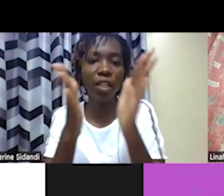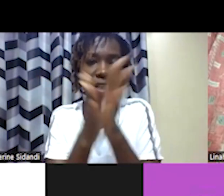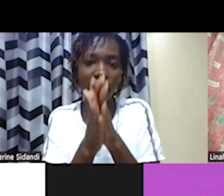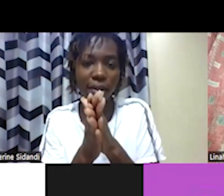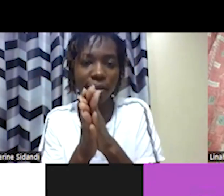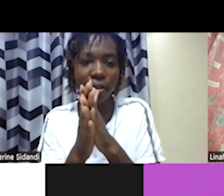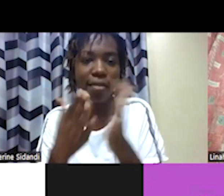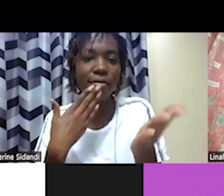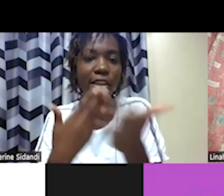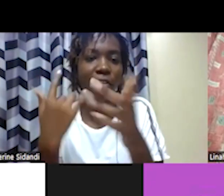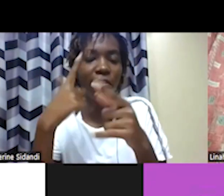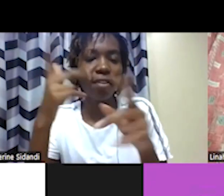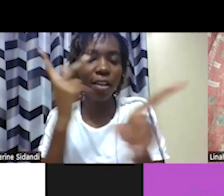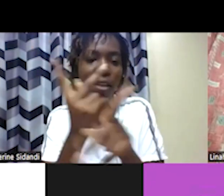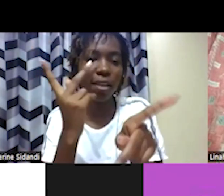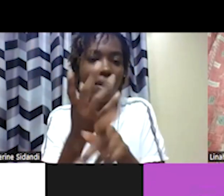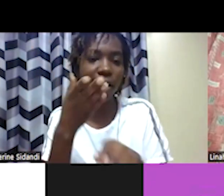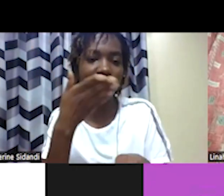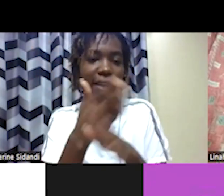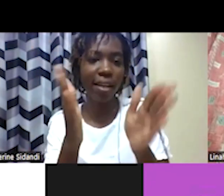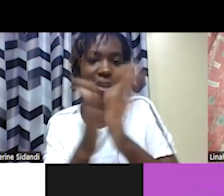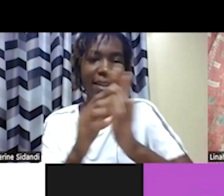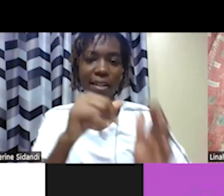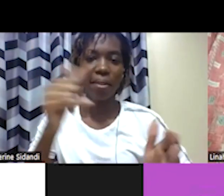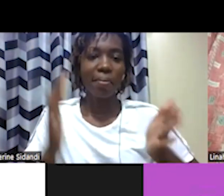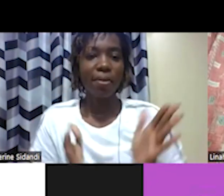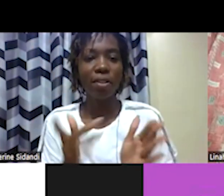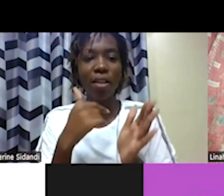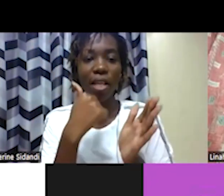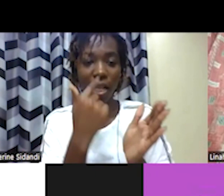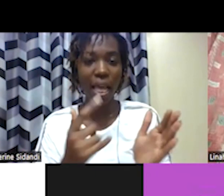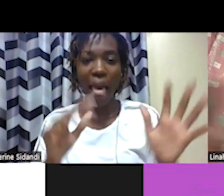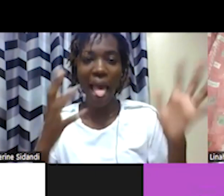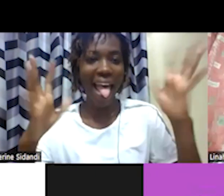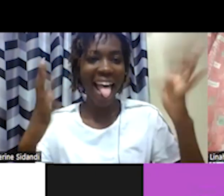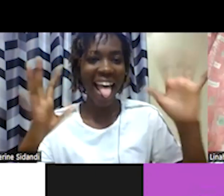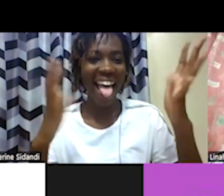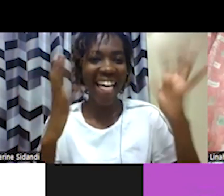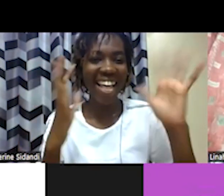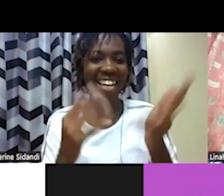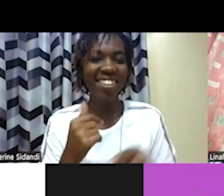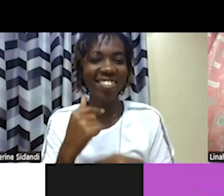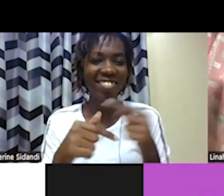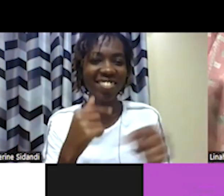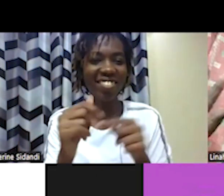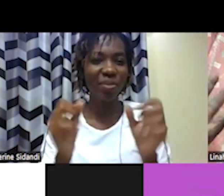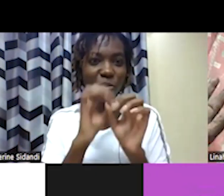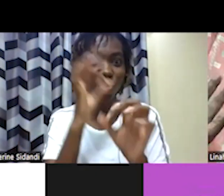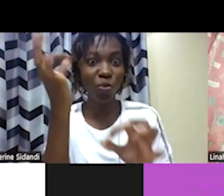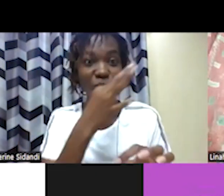And Sabina says she's still glowing. Yes, she is. Oh.